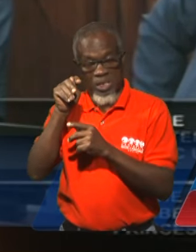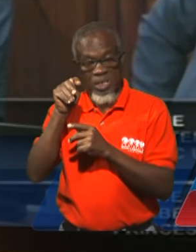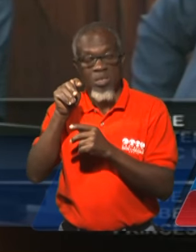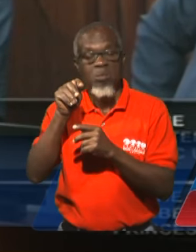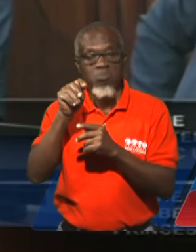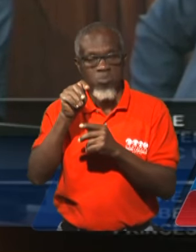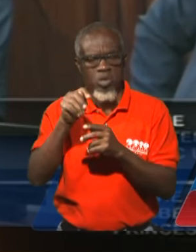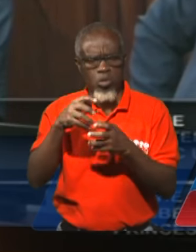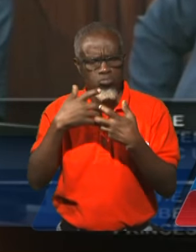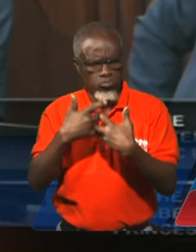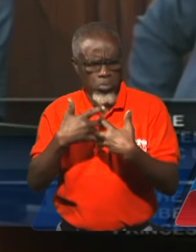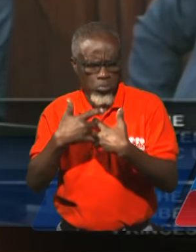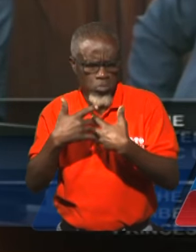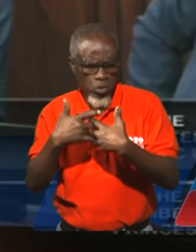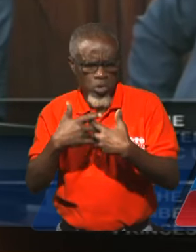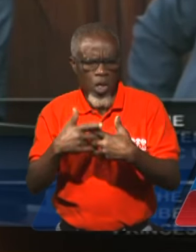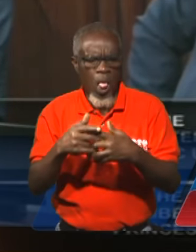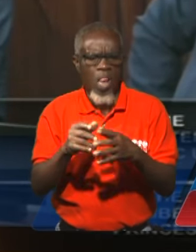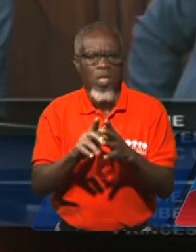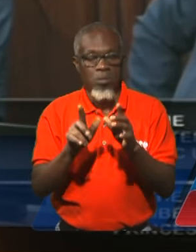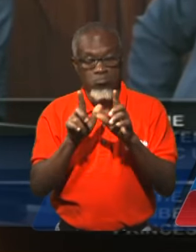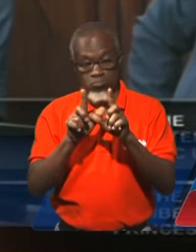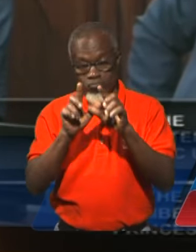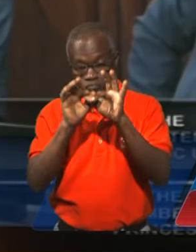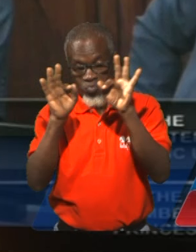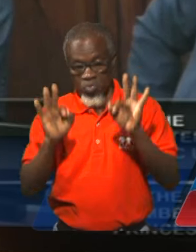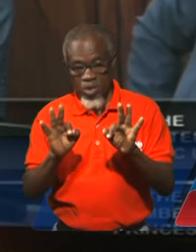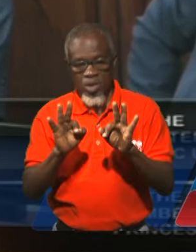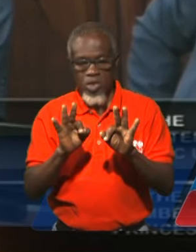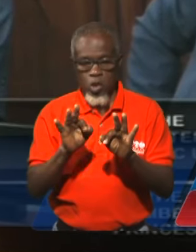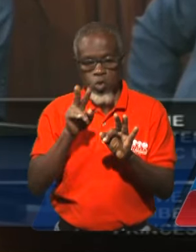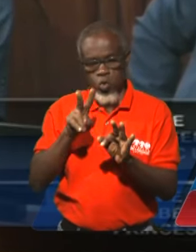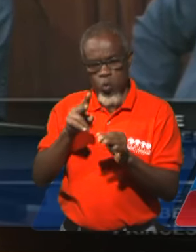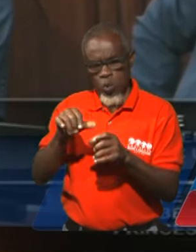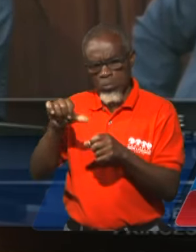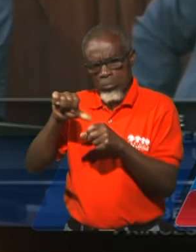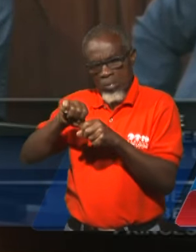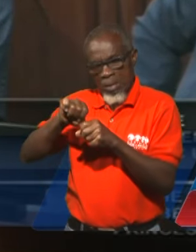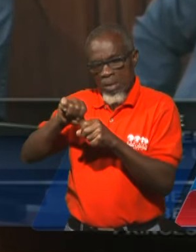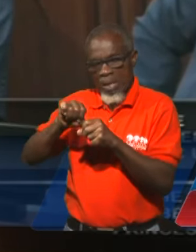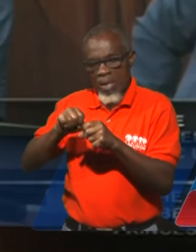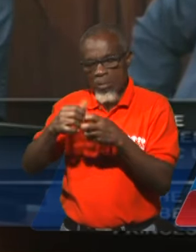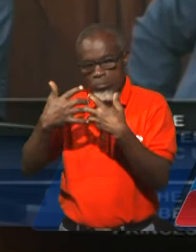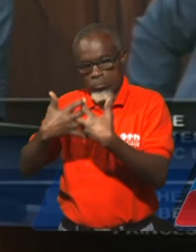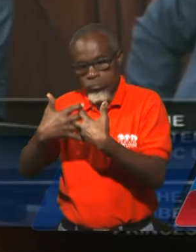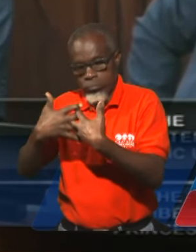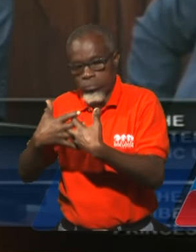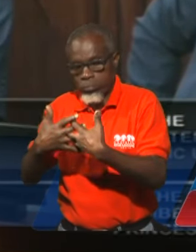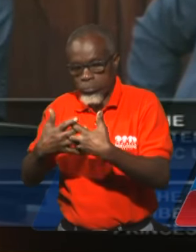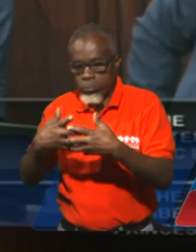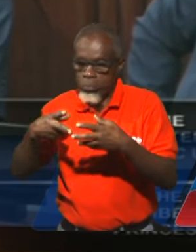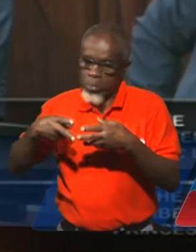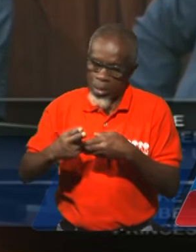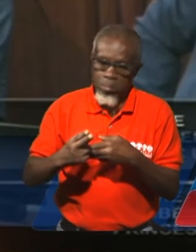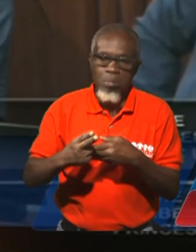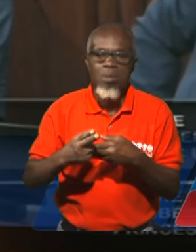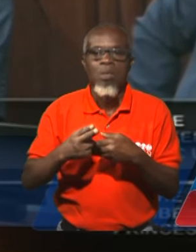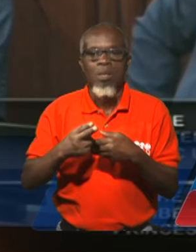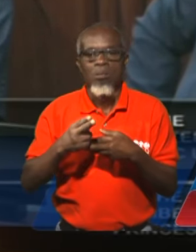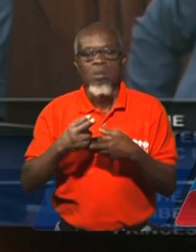TGU, experienced trips on two of its gas turbines, resulting in a loss of generation of